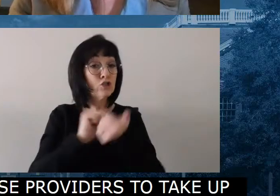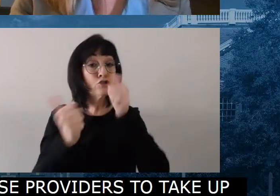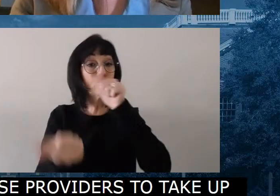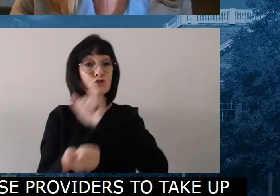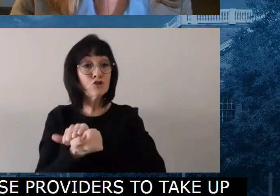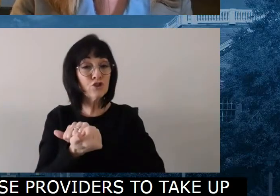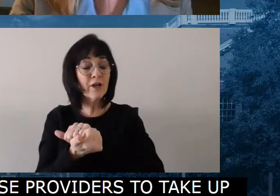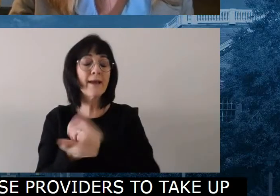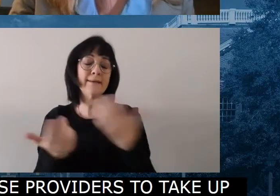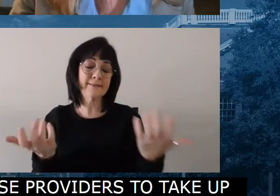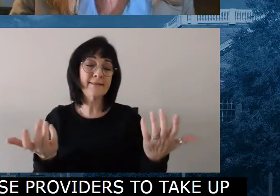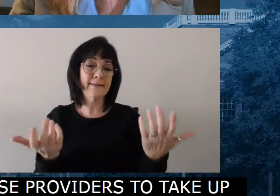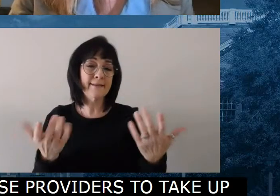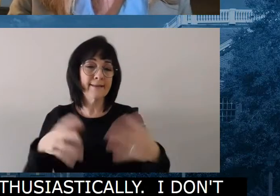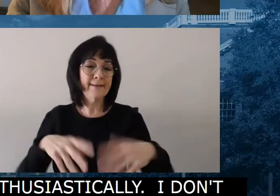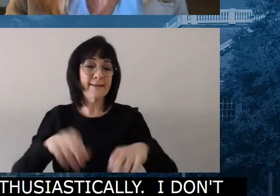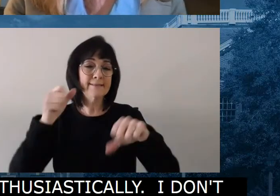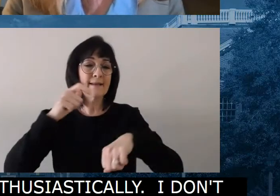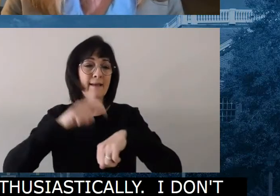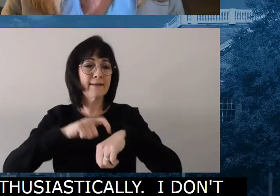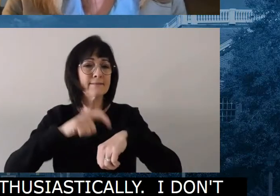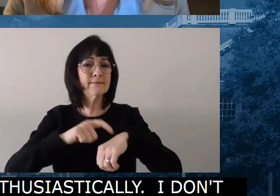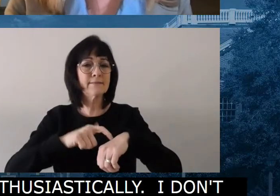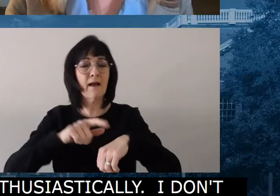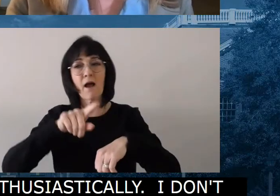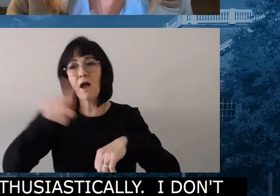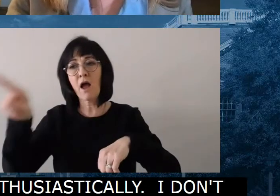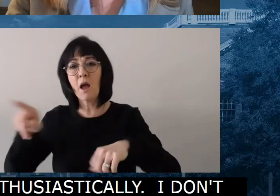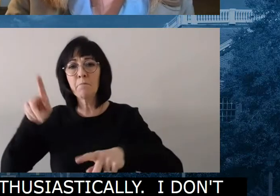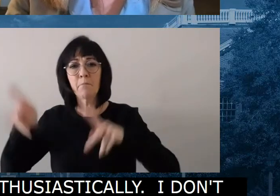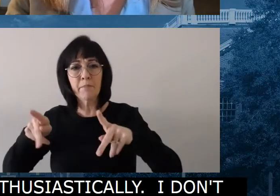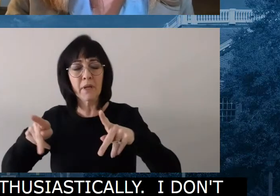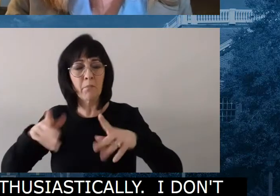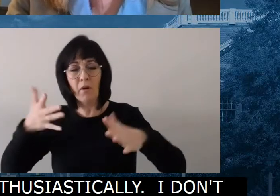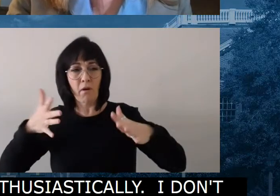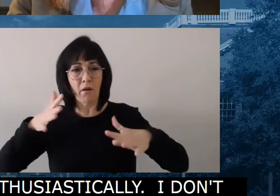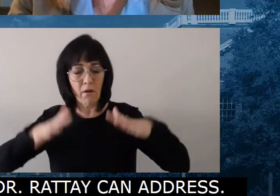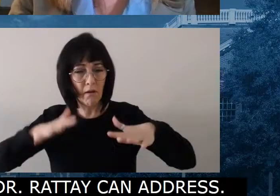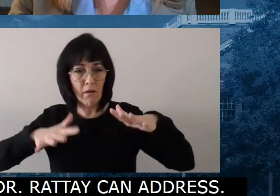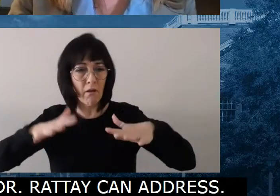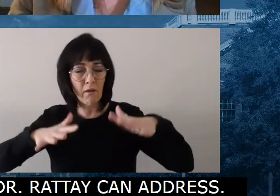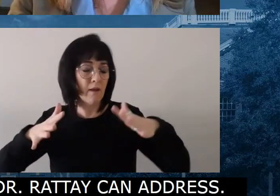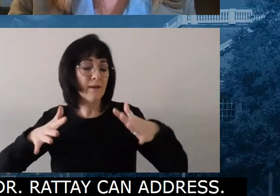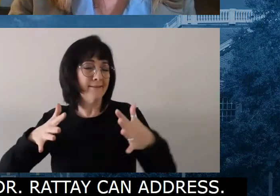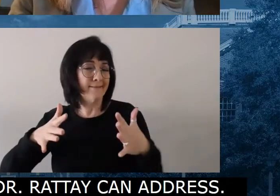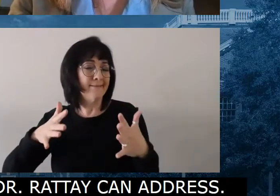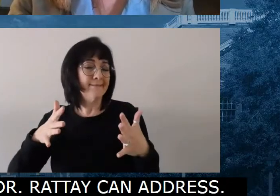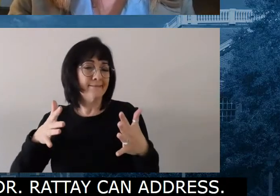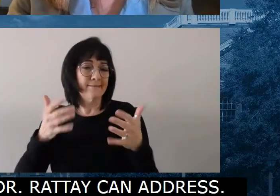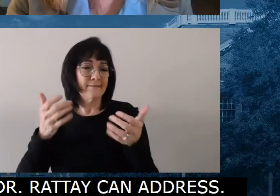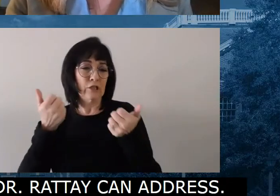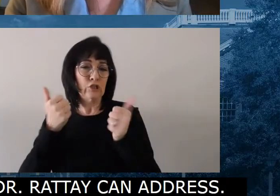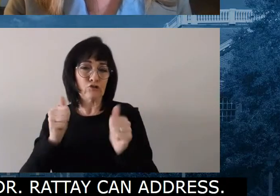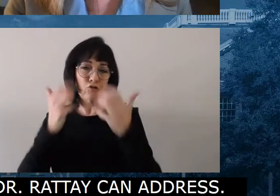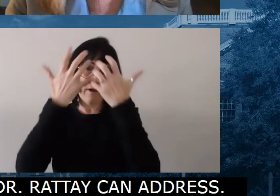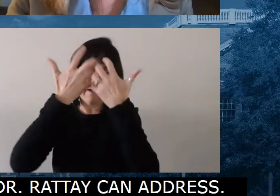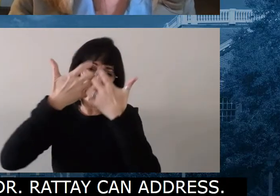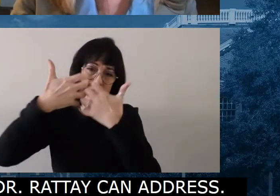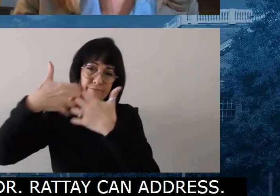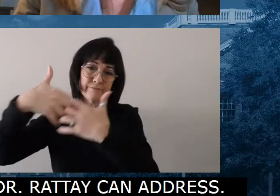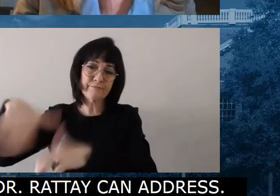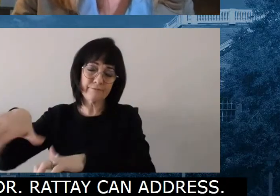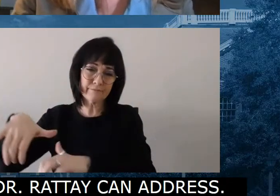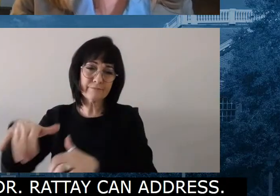same page, which is why we began to work with the health system, with the medical society